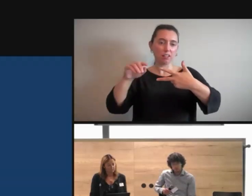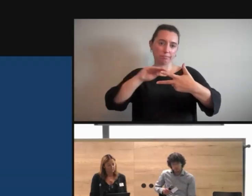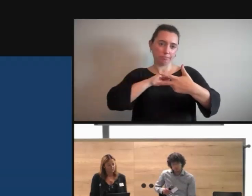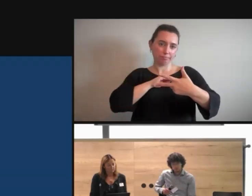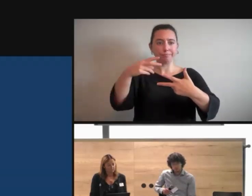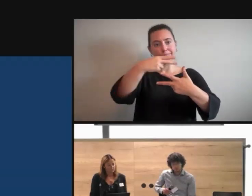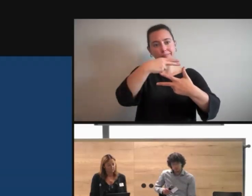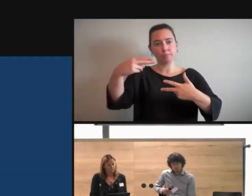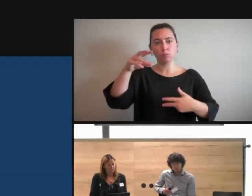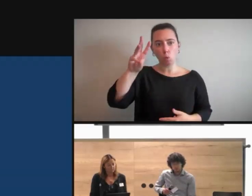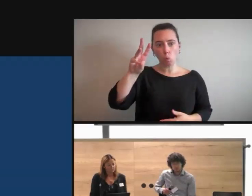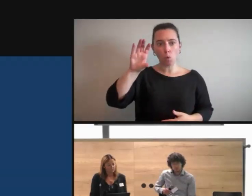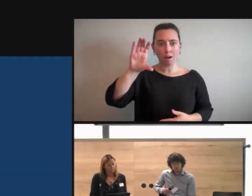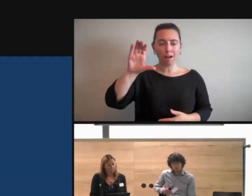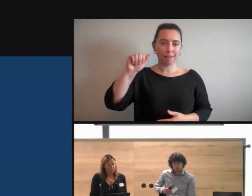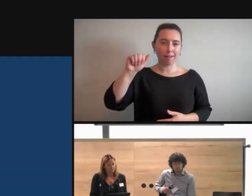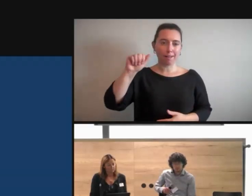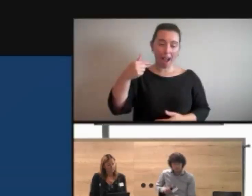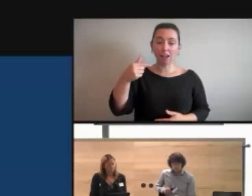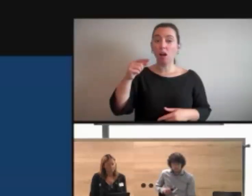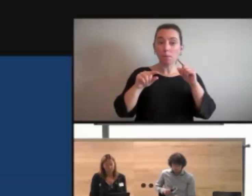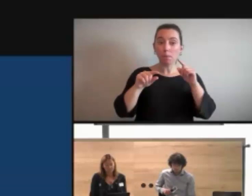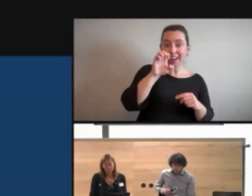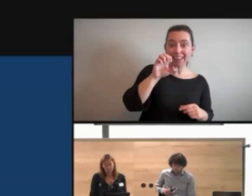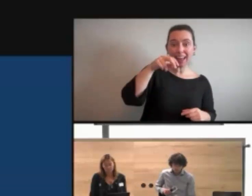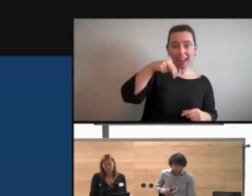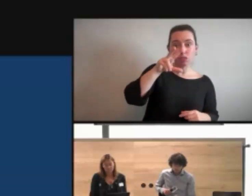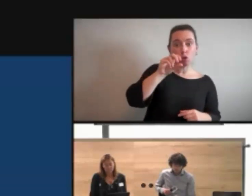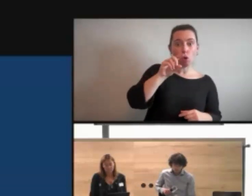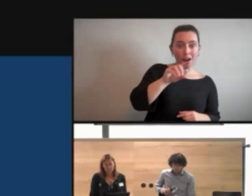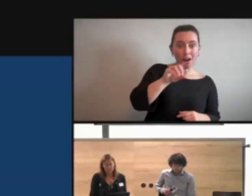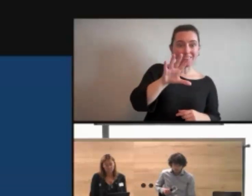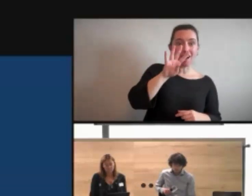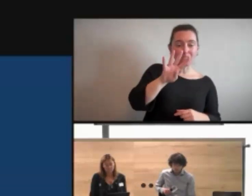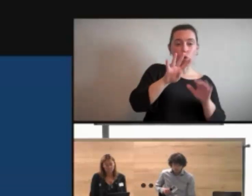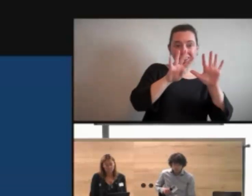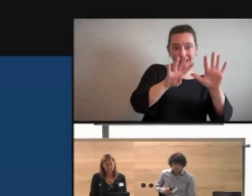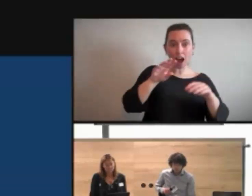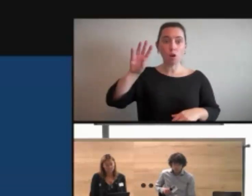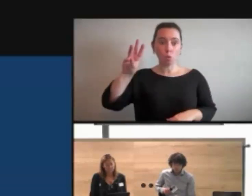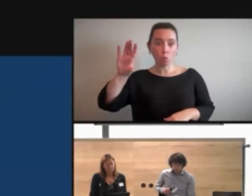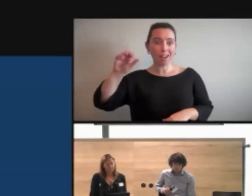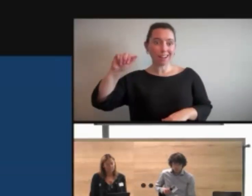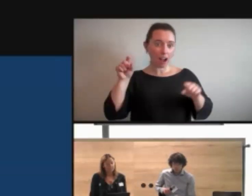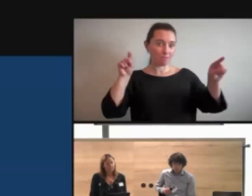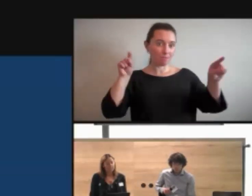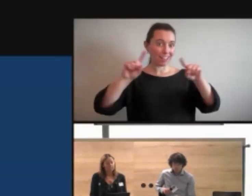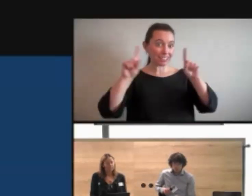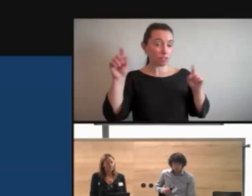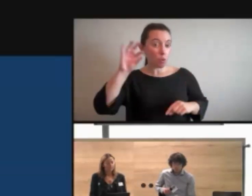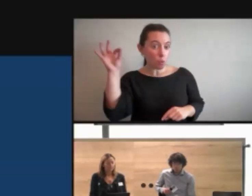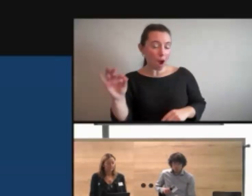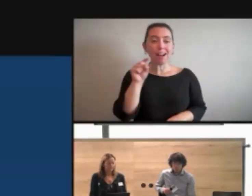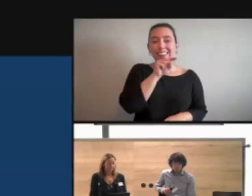WCAG, EN 301-549 is clear about being applicable to mobile apps. covered by